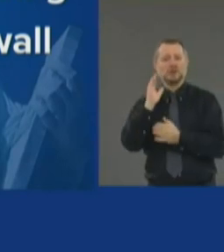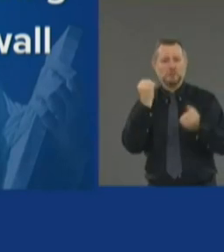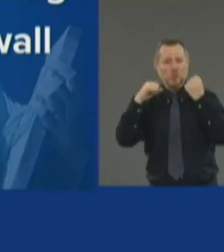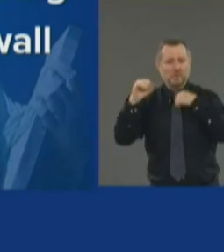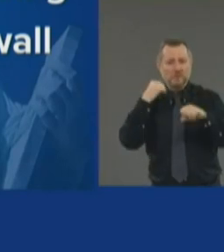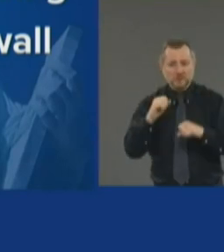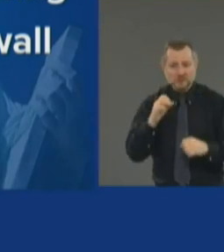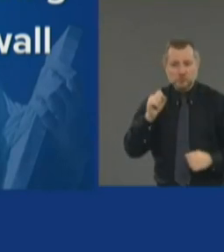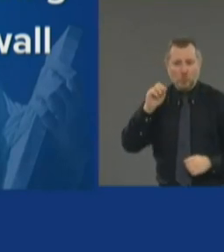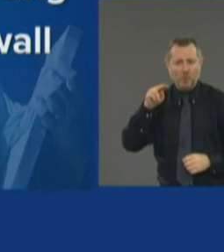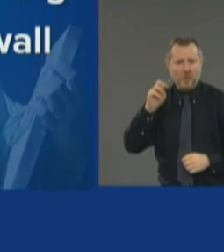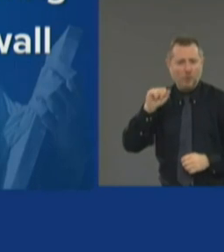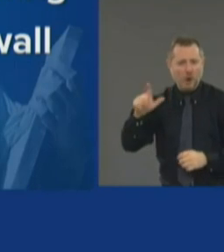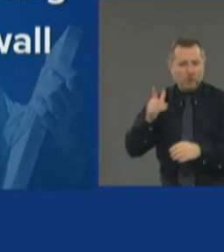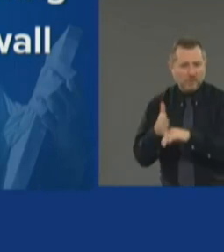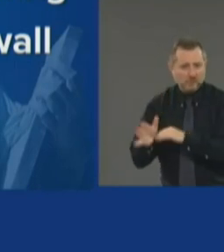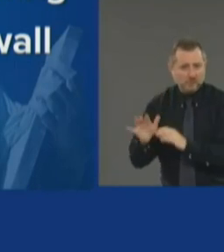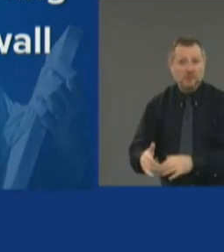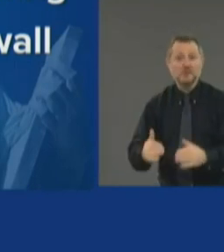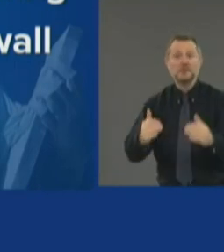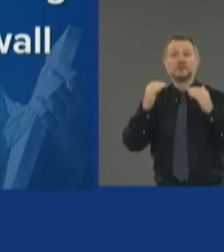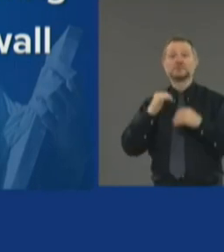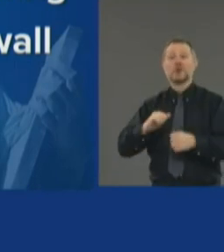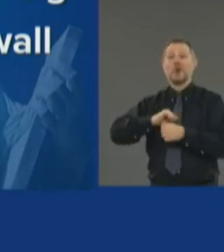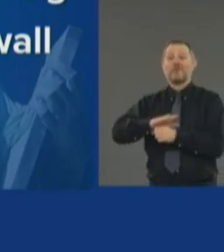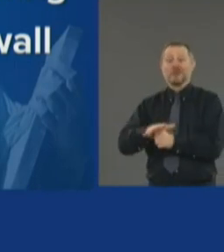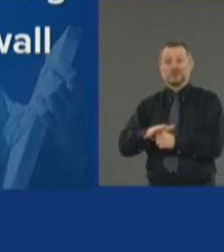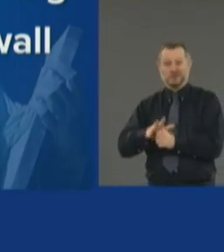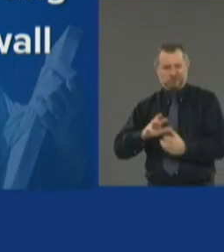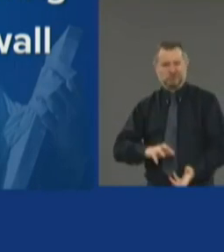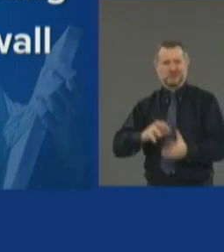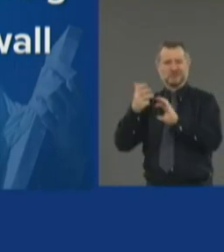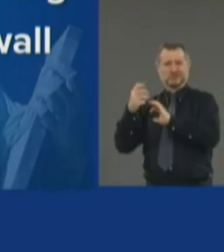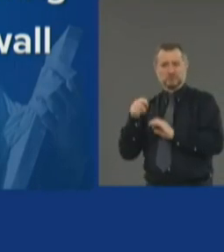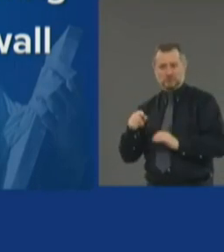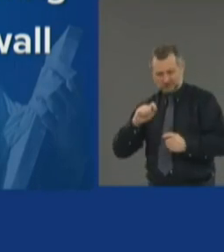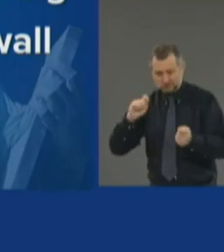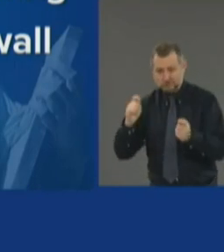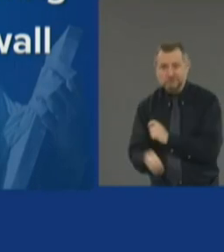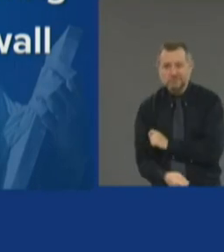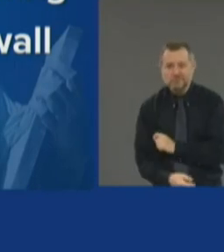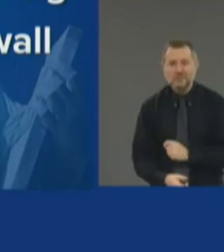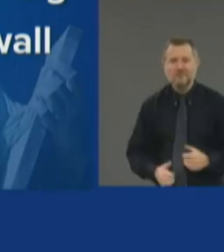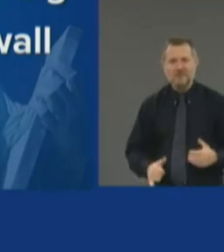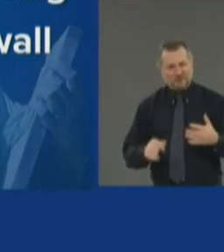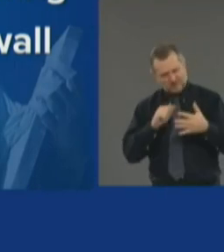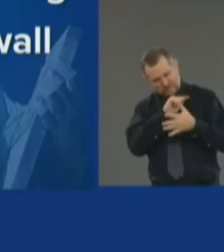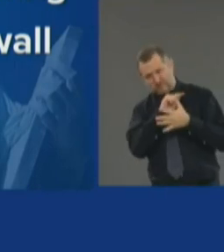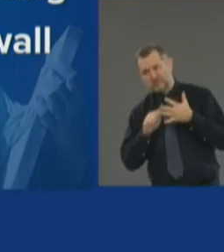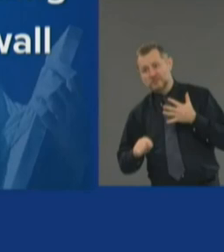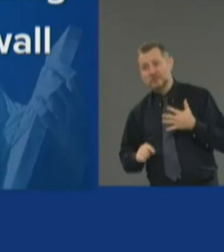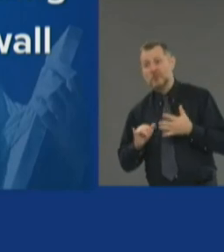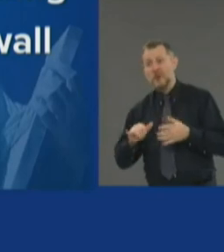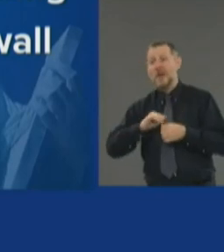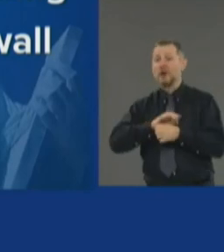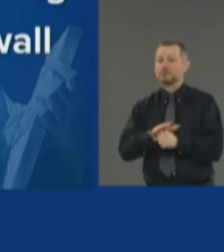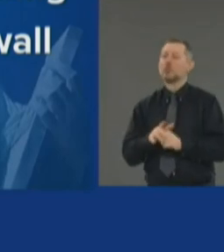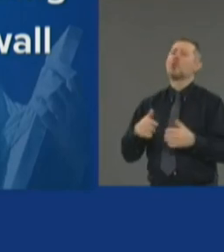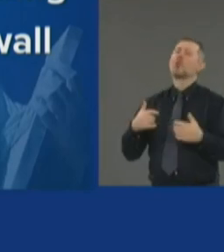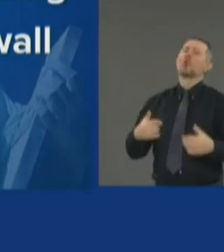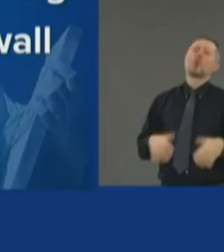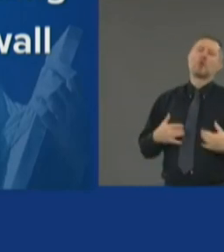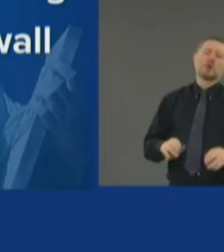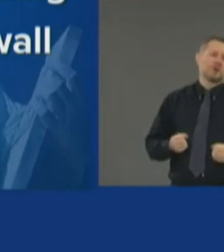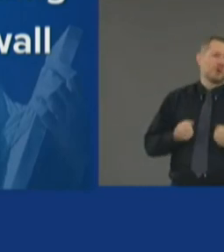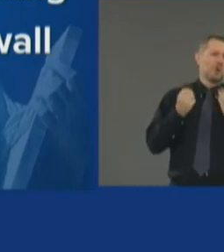Stonewall. That's what we just saw in coronavirus, which will go down in history as one of the